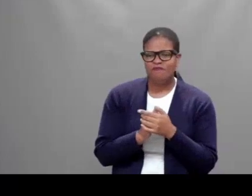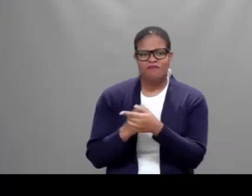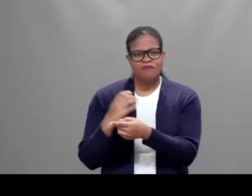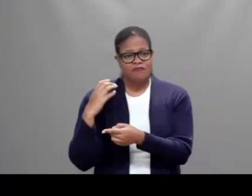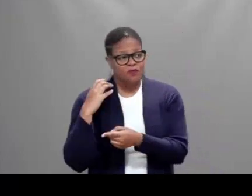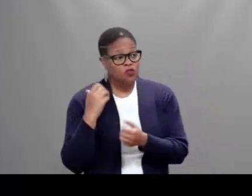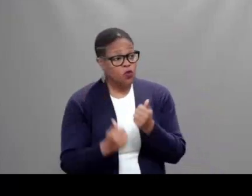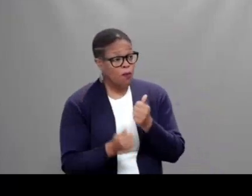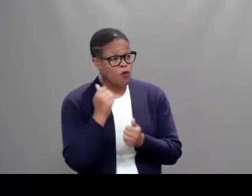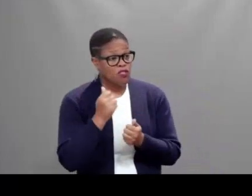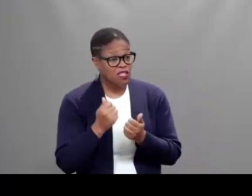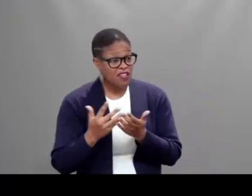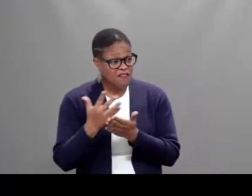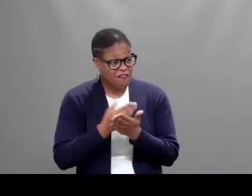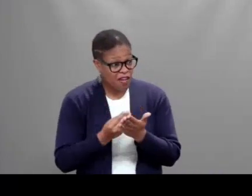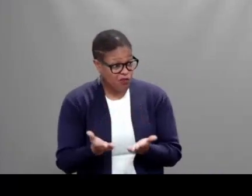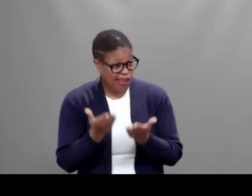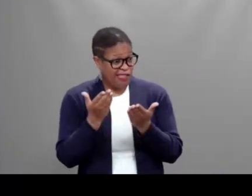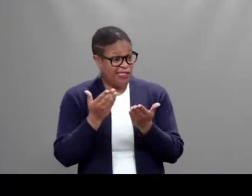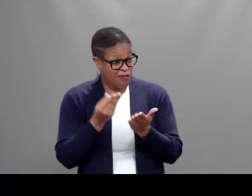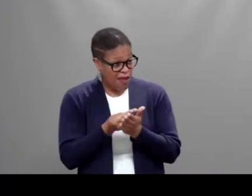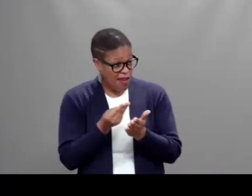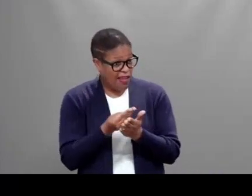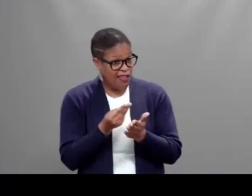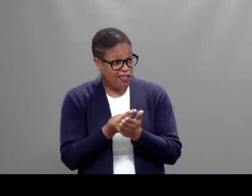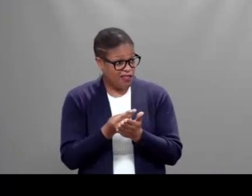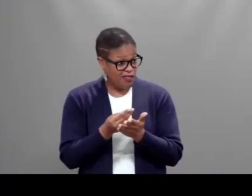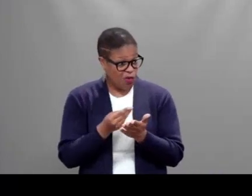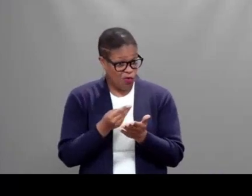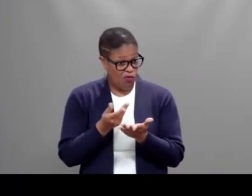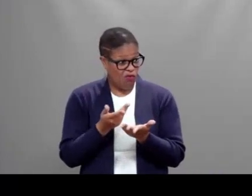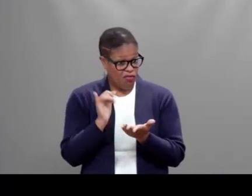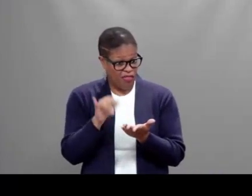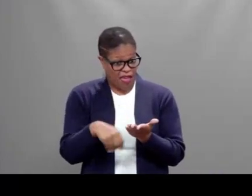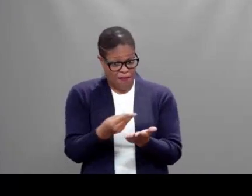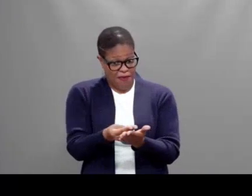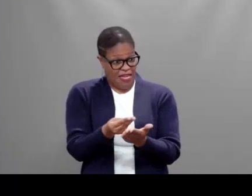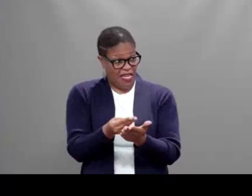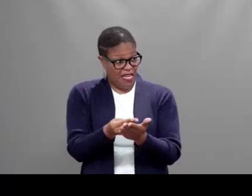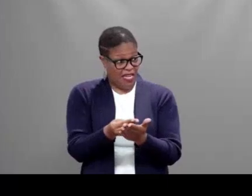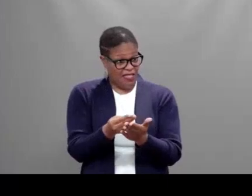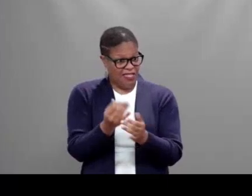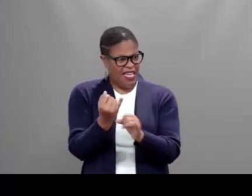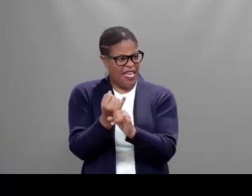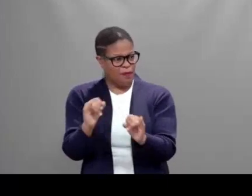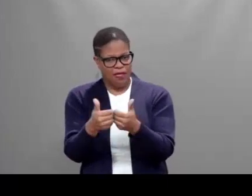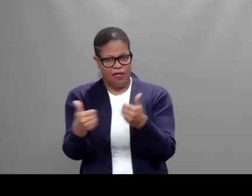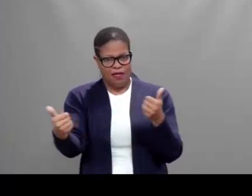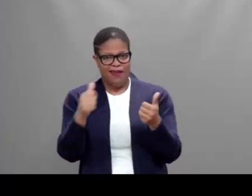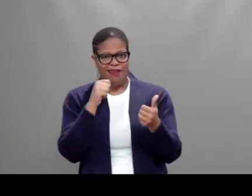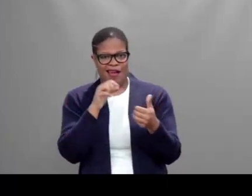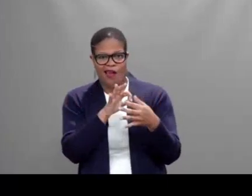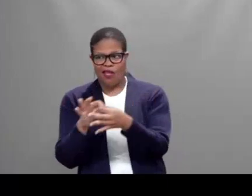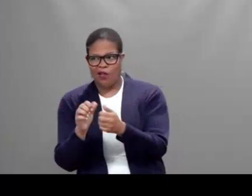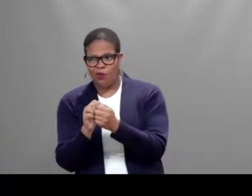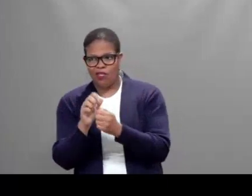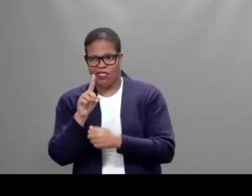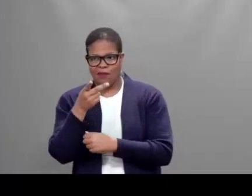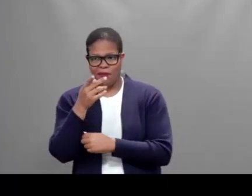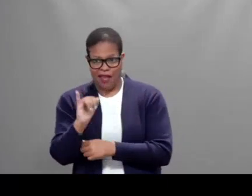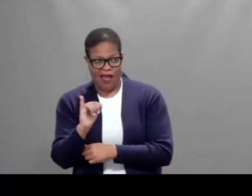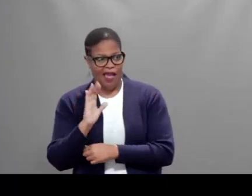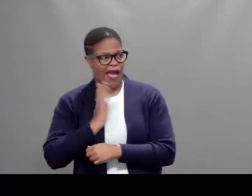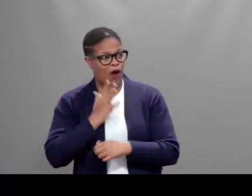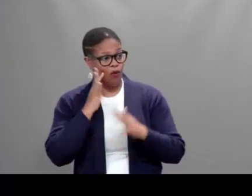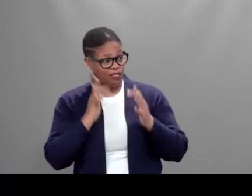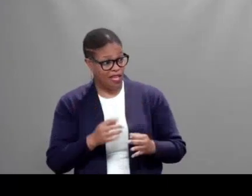mostly fundraising, and the money that's raised there is independent of DPI, whatever. It's our decision